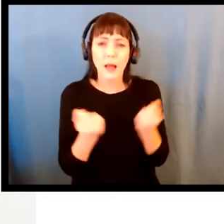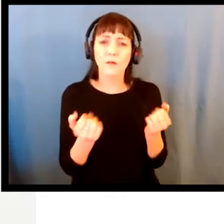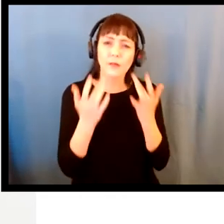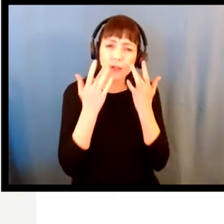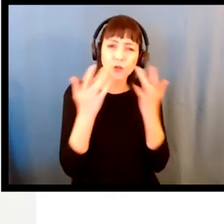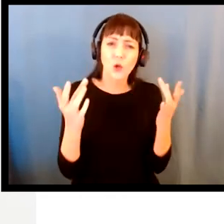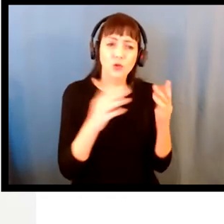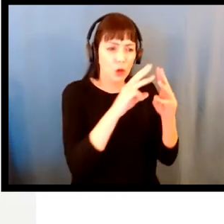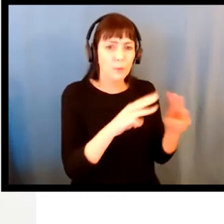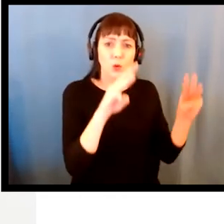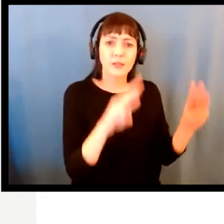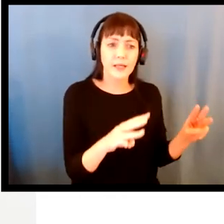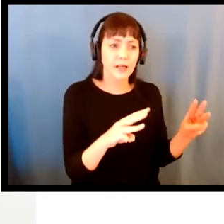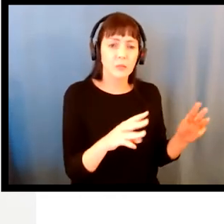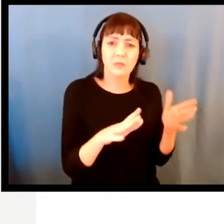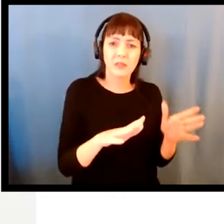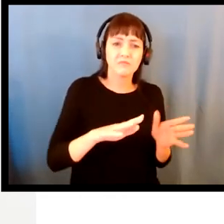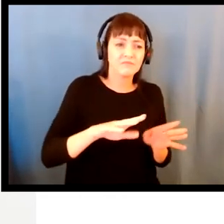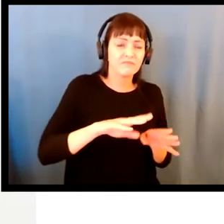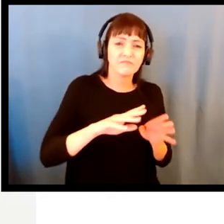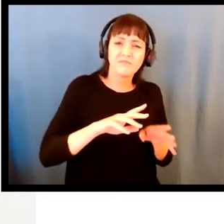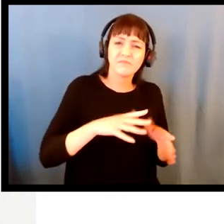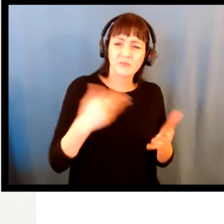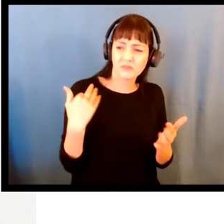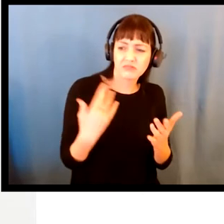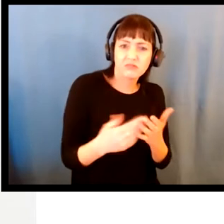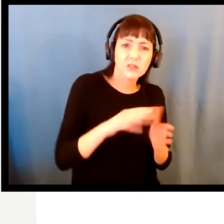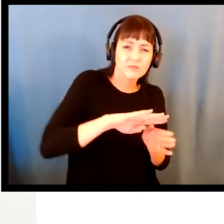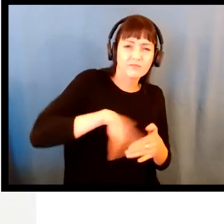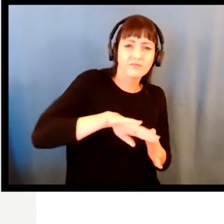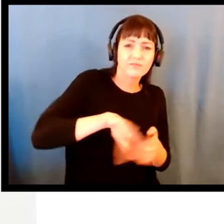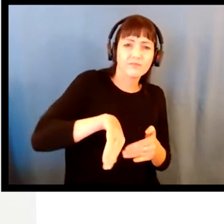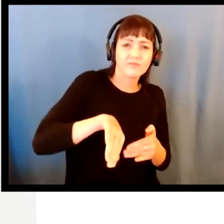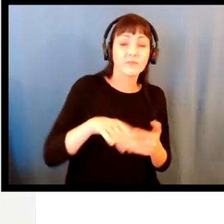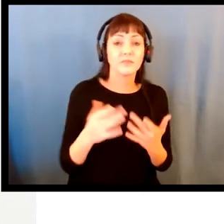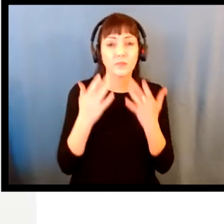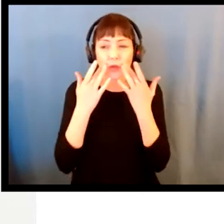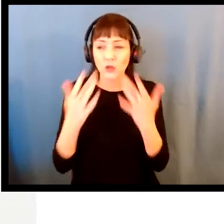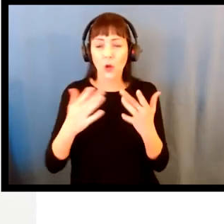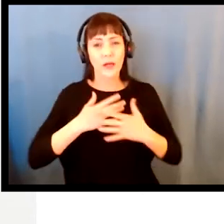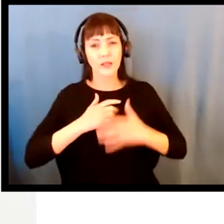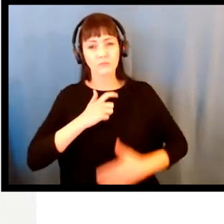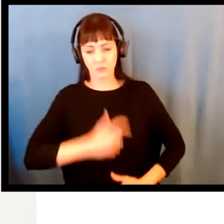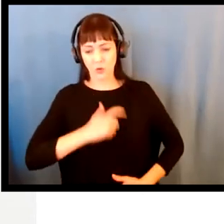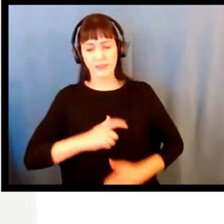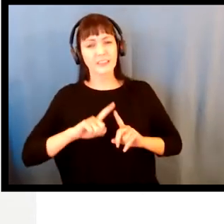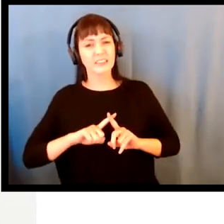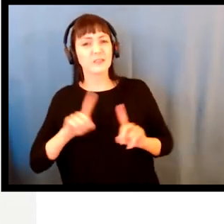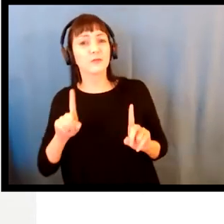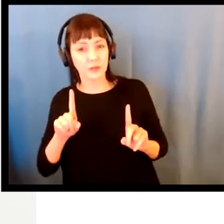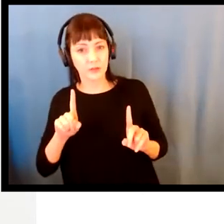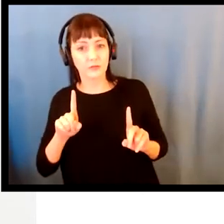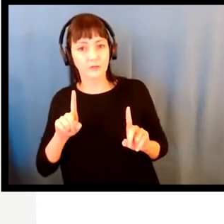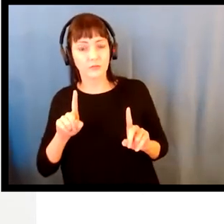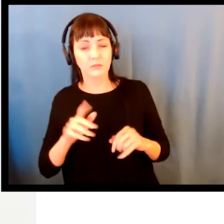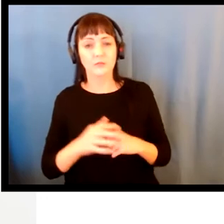revealed the complicity of museums in processes of othering, which have often emphasised differences at the expense of more humanising portrayals